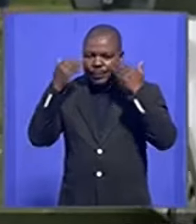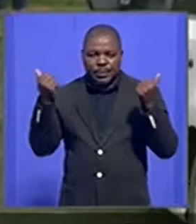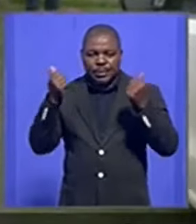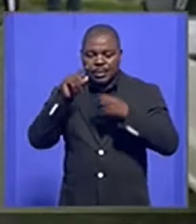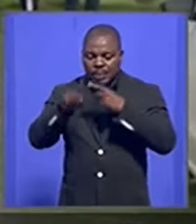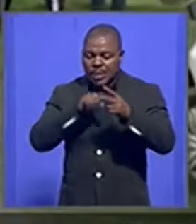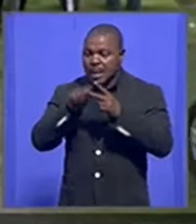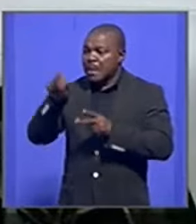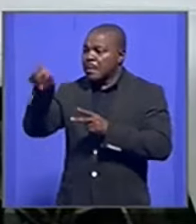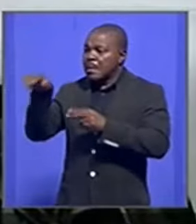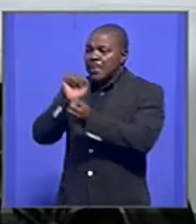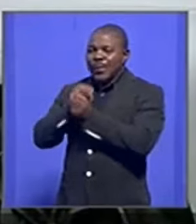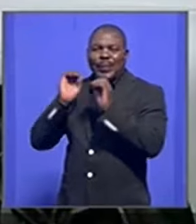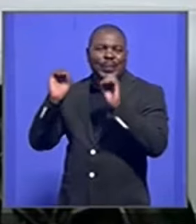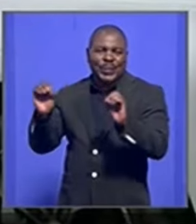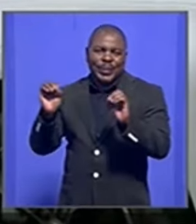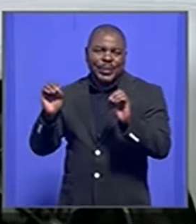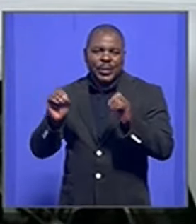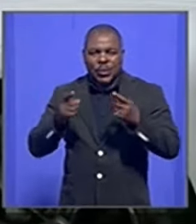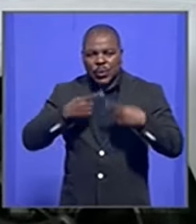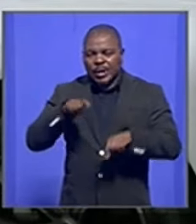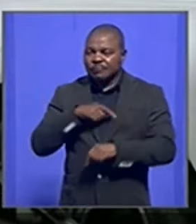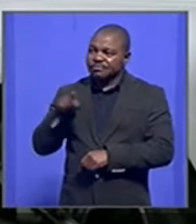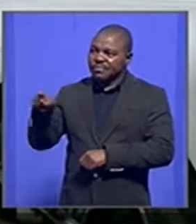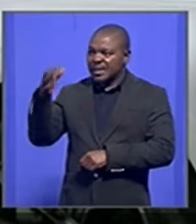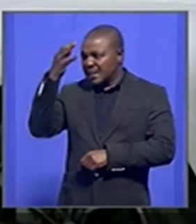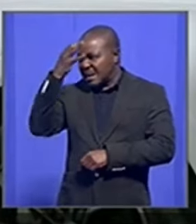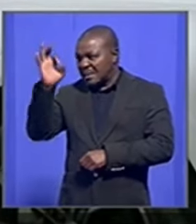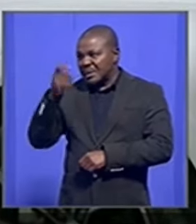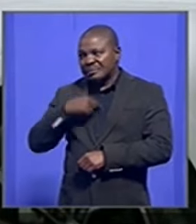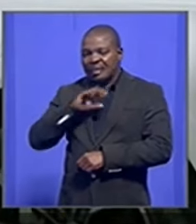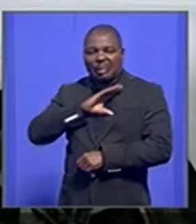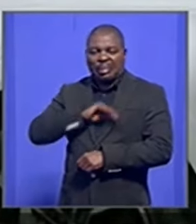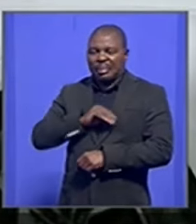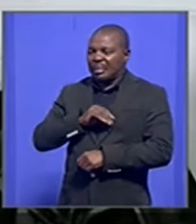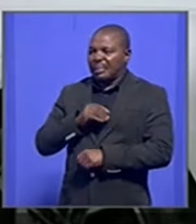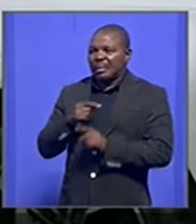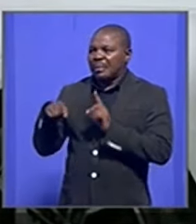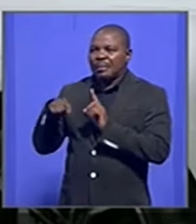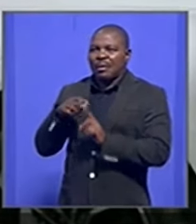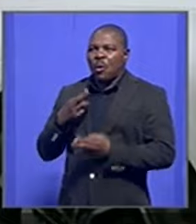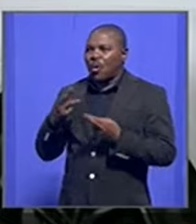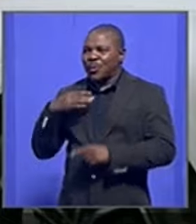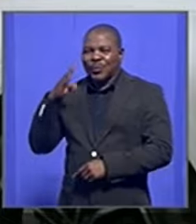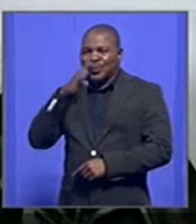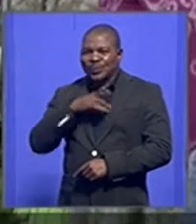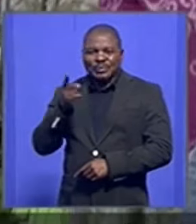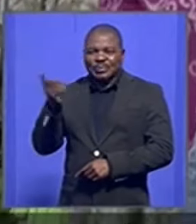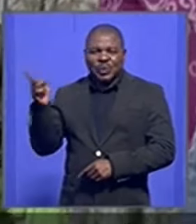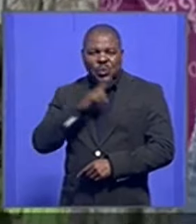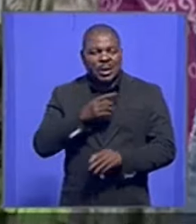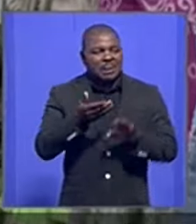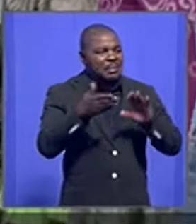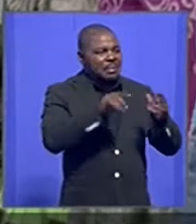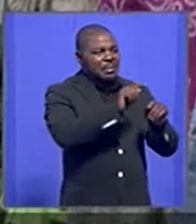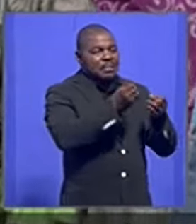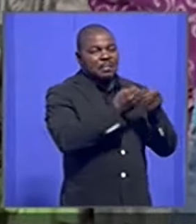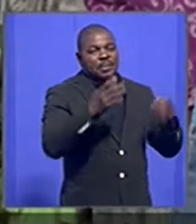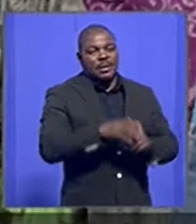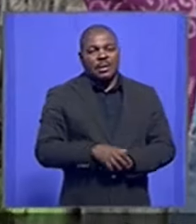gets arrested. This makes us lose hope in our government because people are victims in this area. Mayor